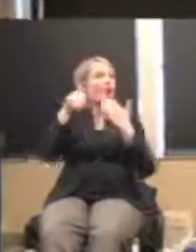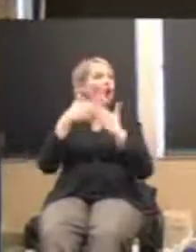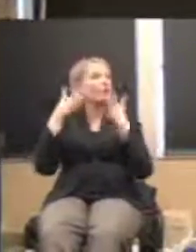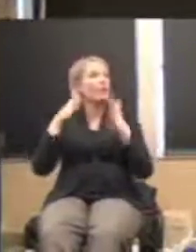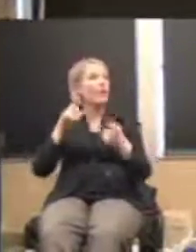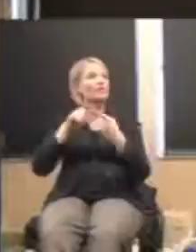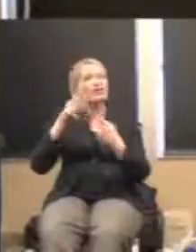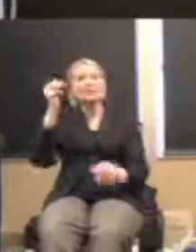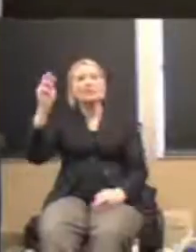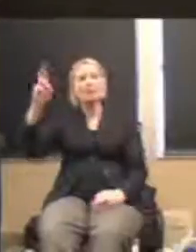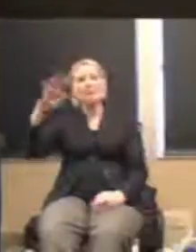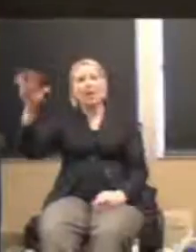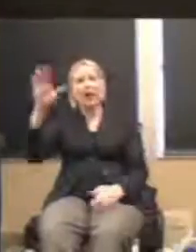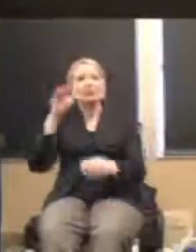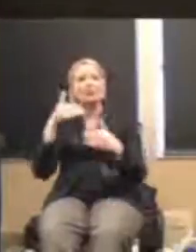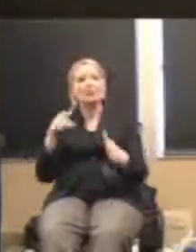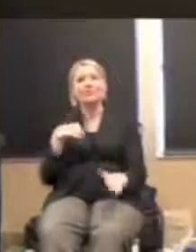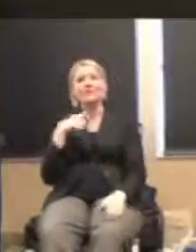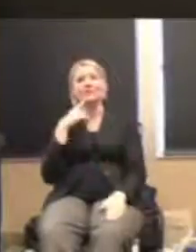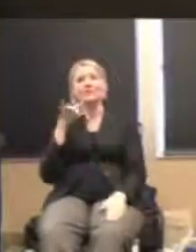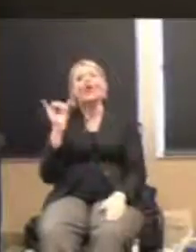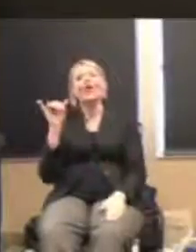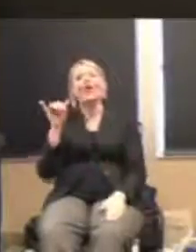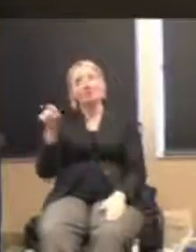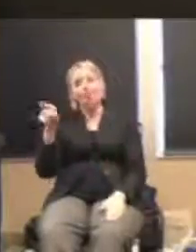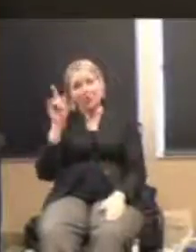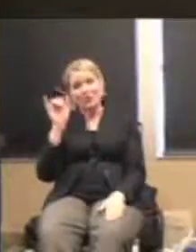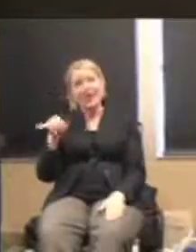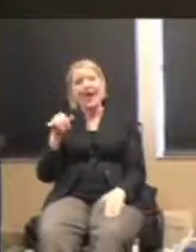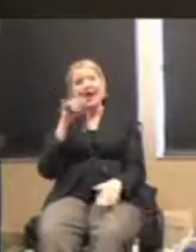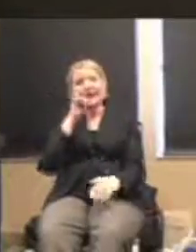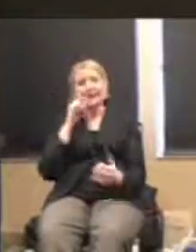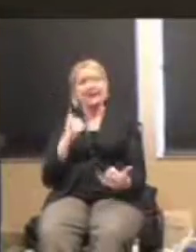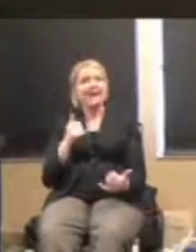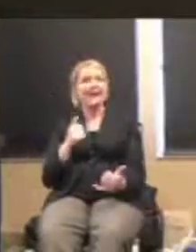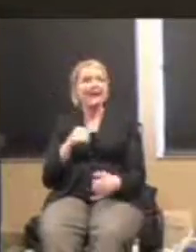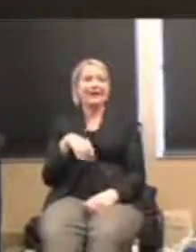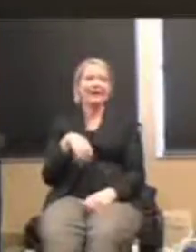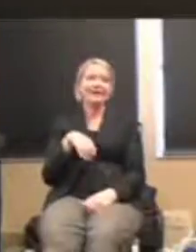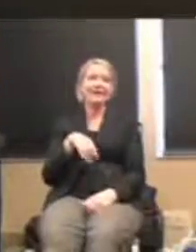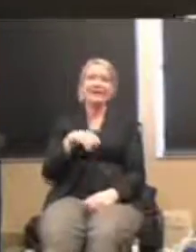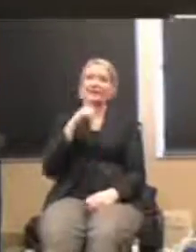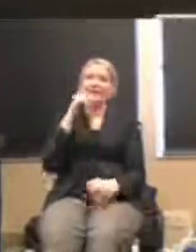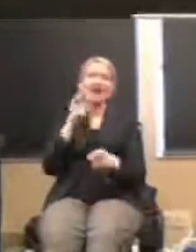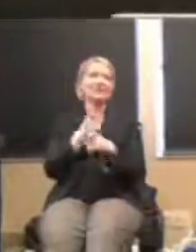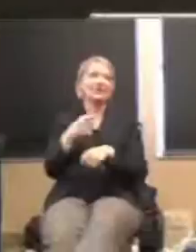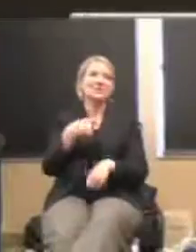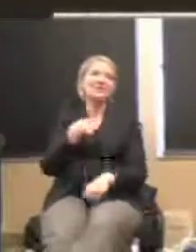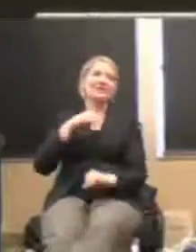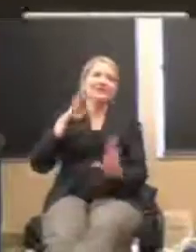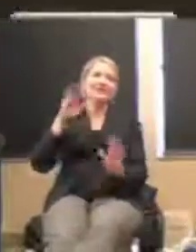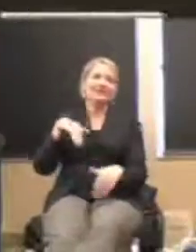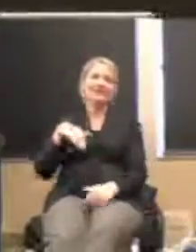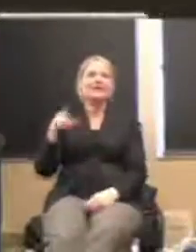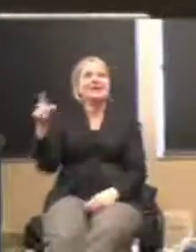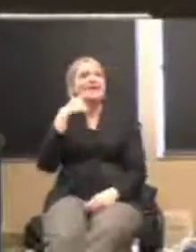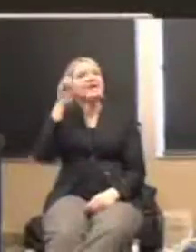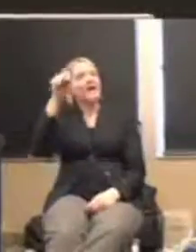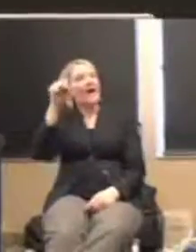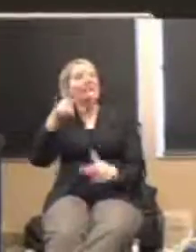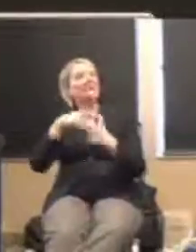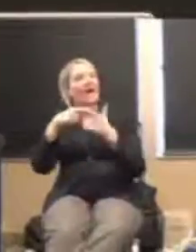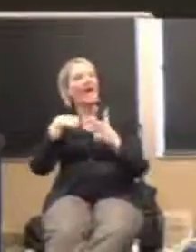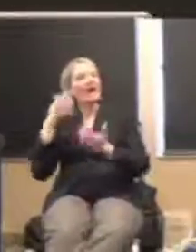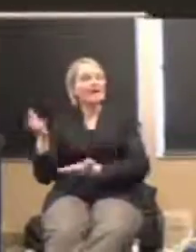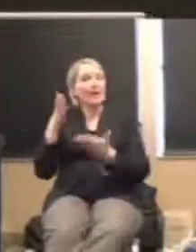And I said, oh, yeah, you were that kid today, huh? Not tricking mama. I know. And he goes, yeah, and then I got to carry a box